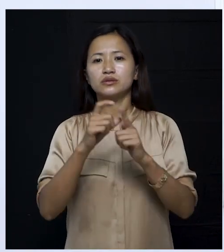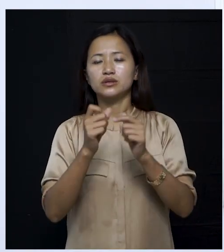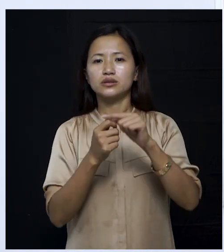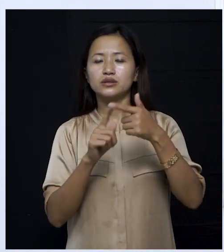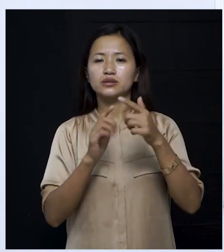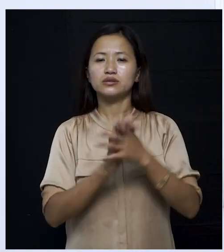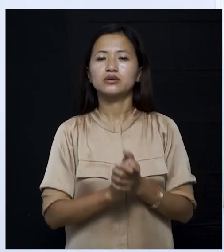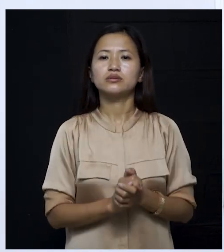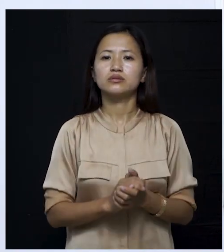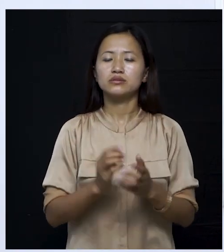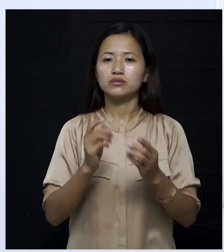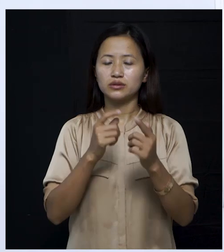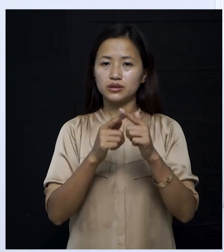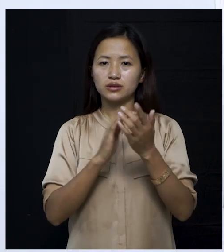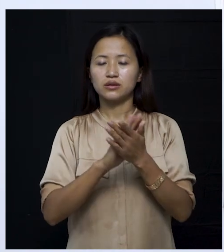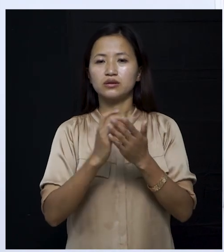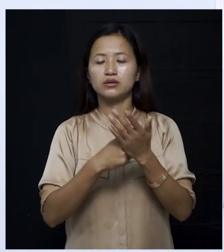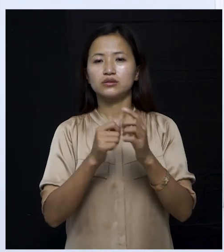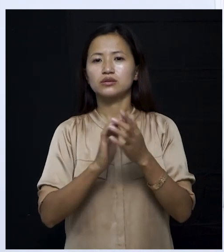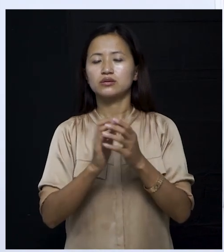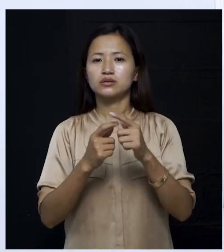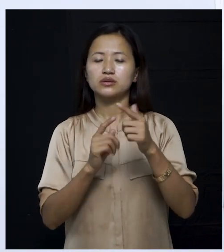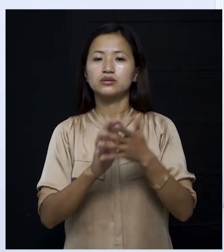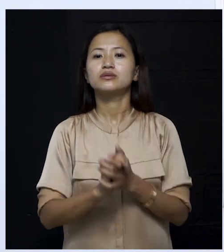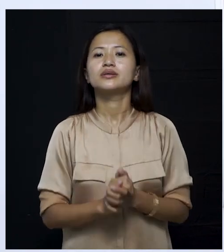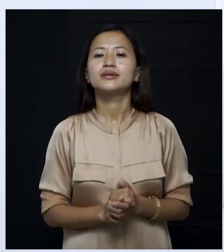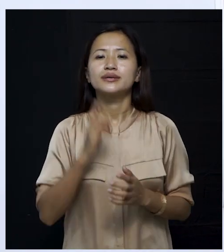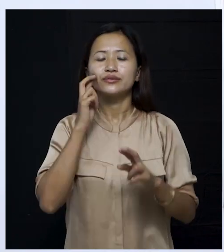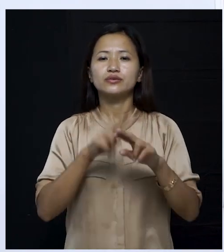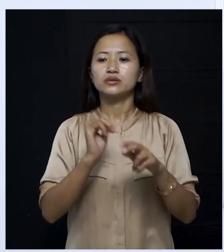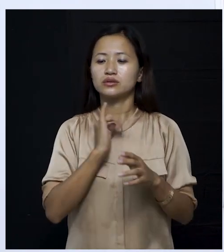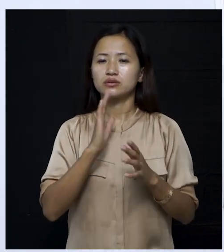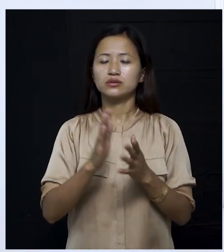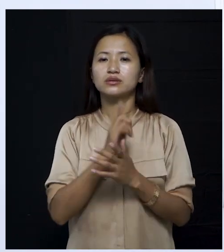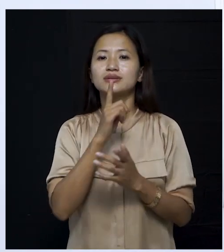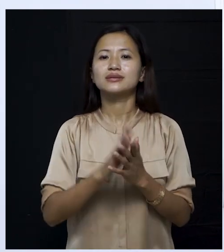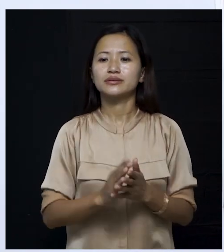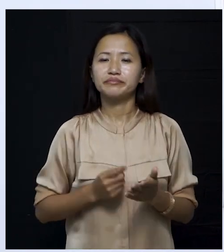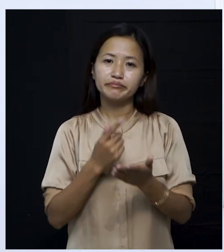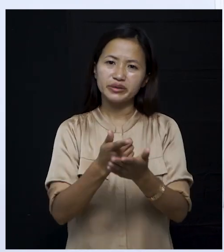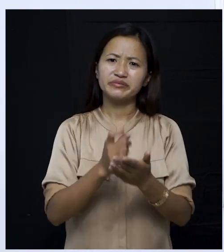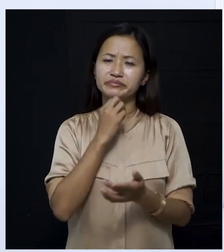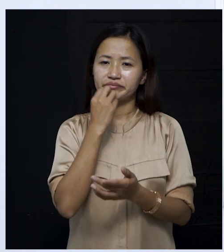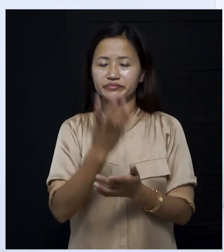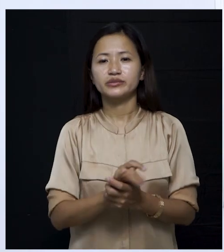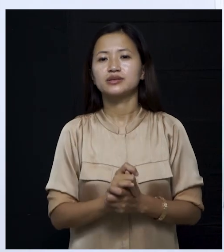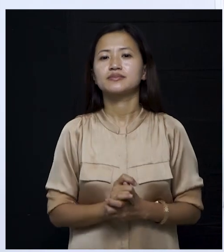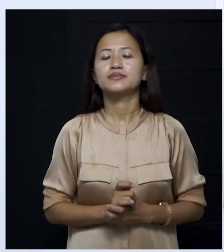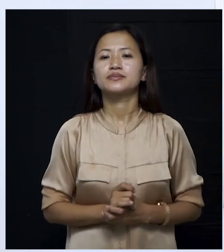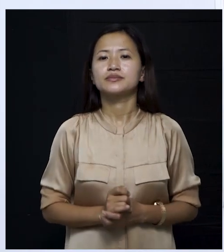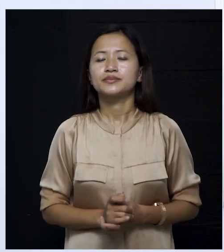Okay, debt trap. That means in the bank, as I've said, the repayment is very easy. So